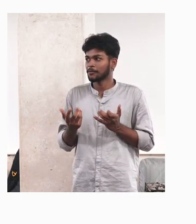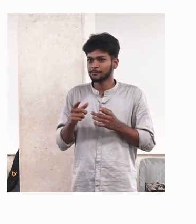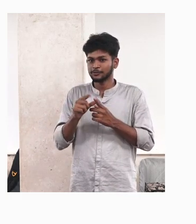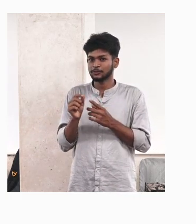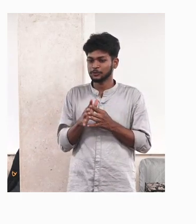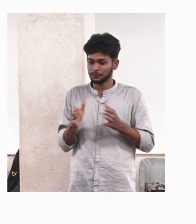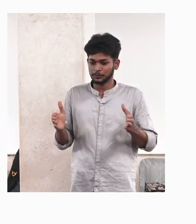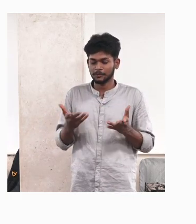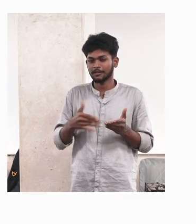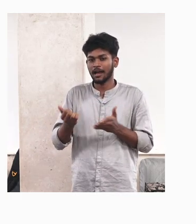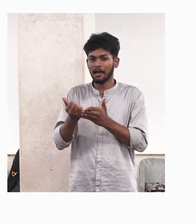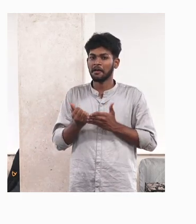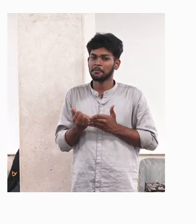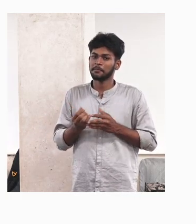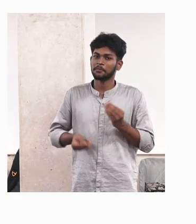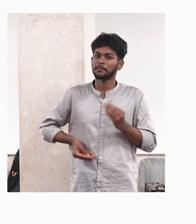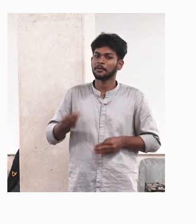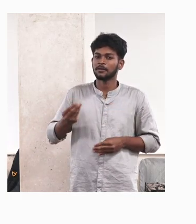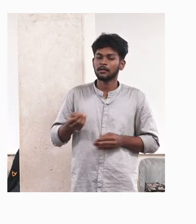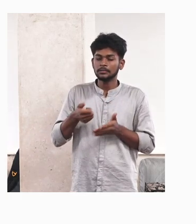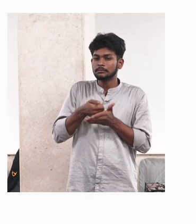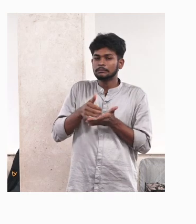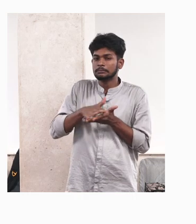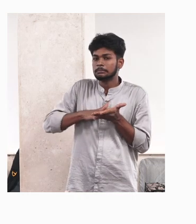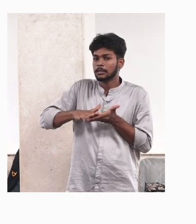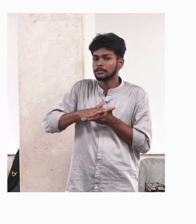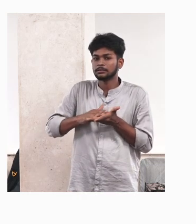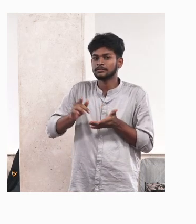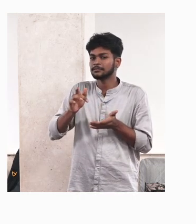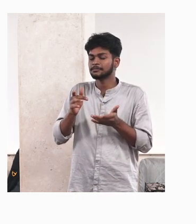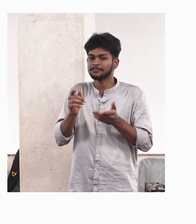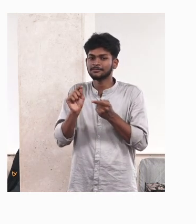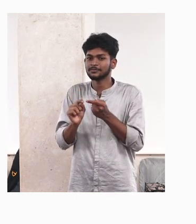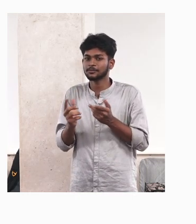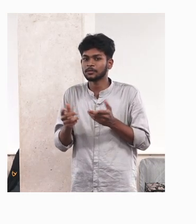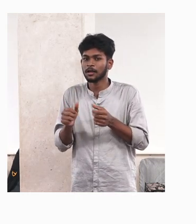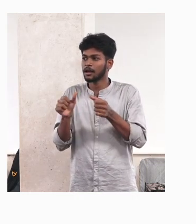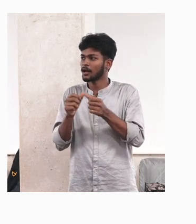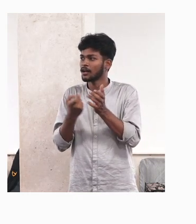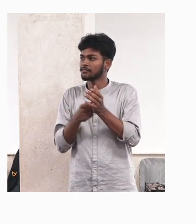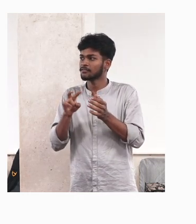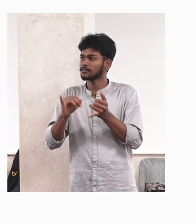is helping me a lot. The basic thing, that's what Arvind or Shah.